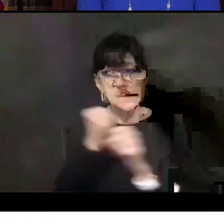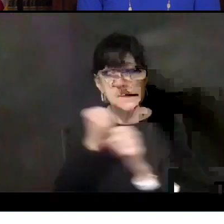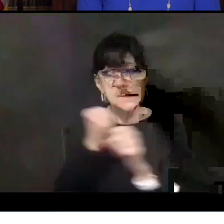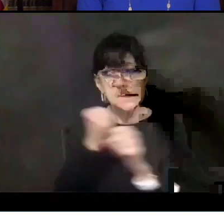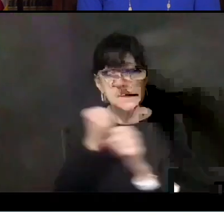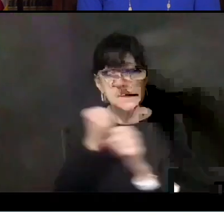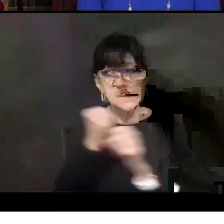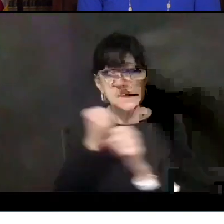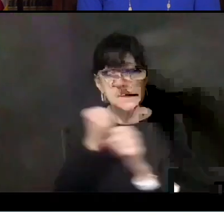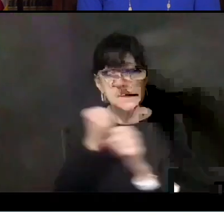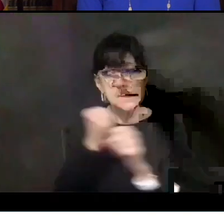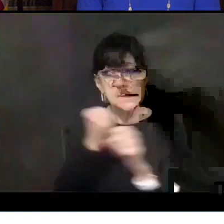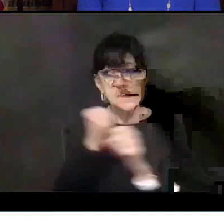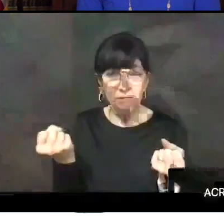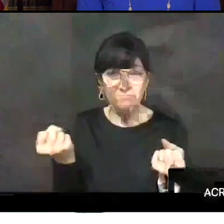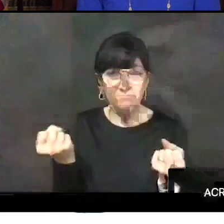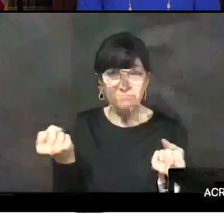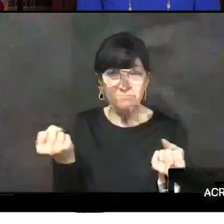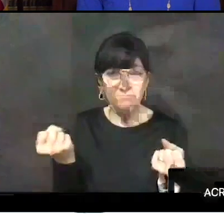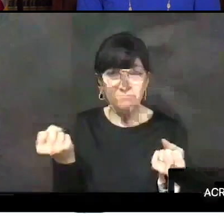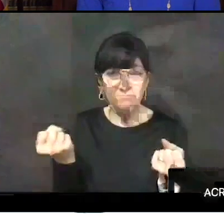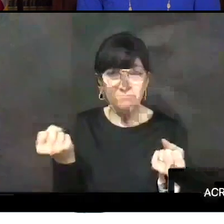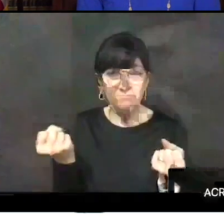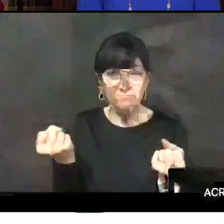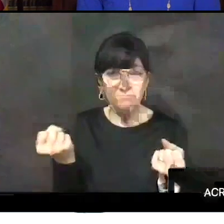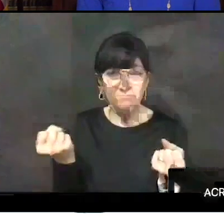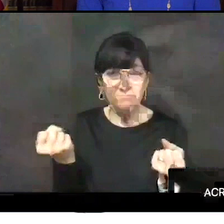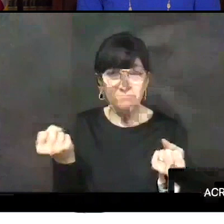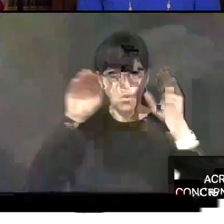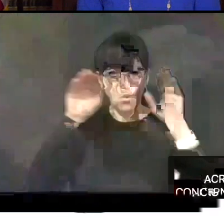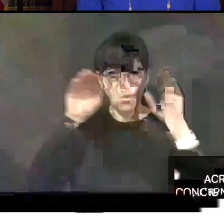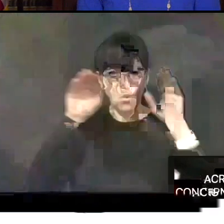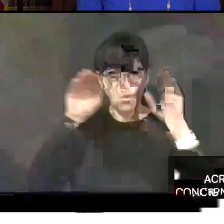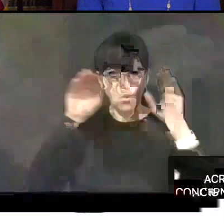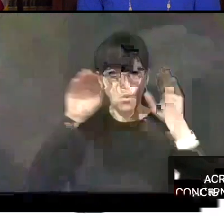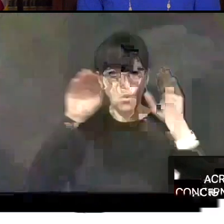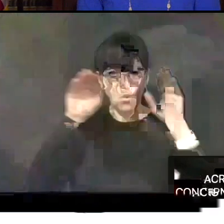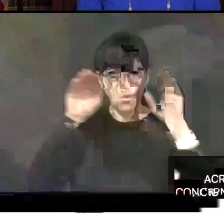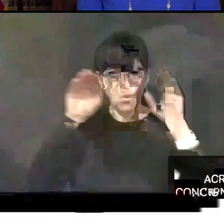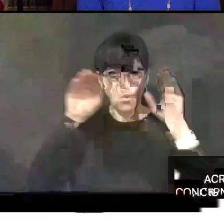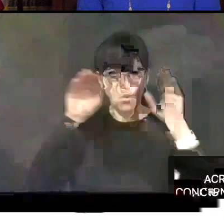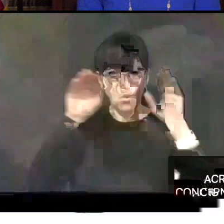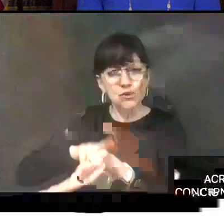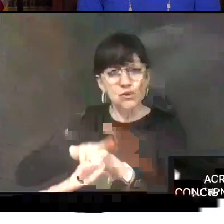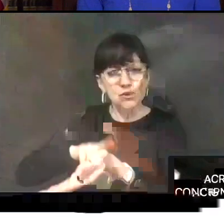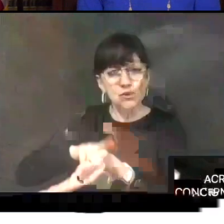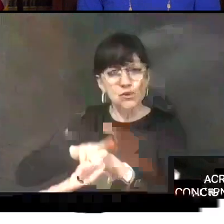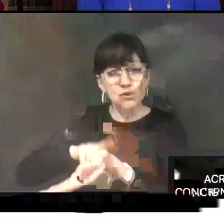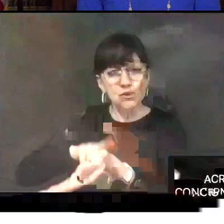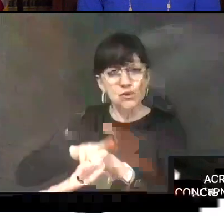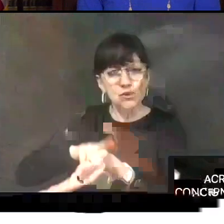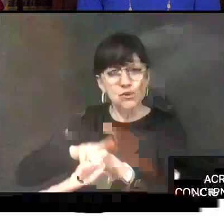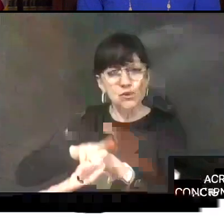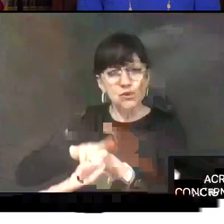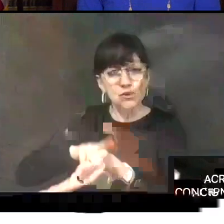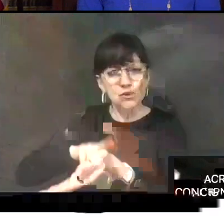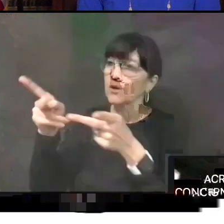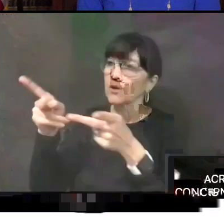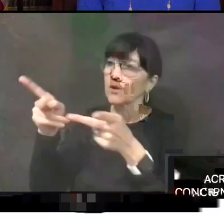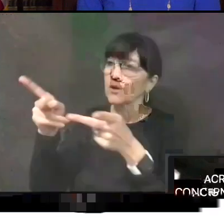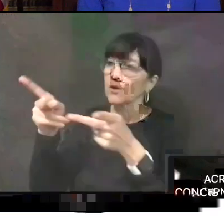care, as well as our neighbors down in Sussex County, where, as the